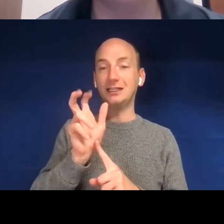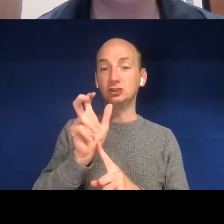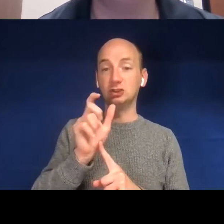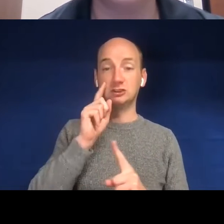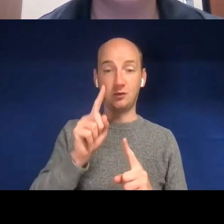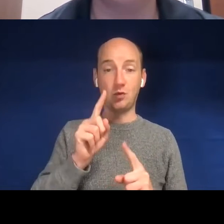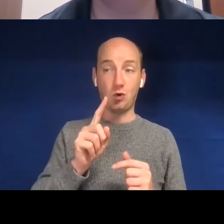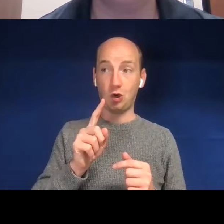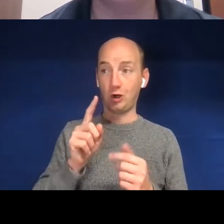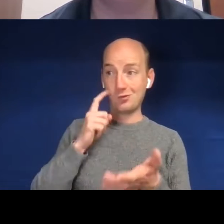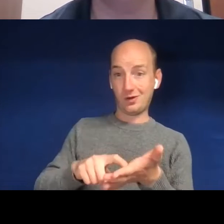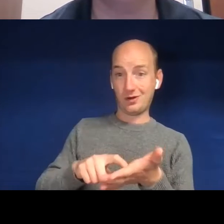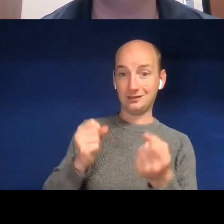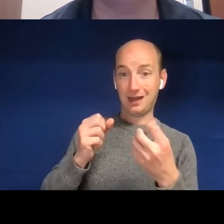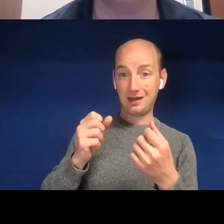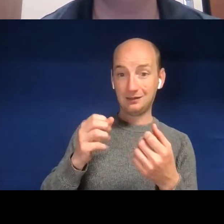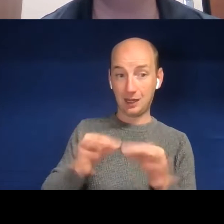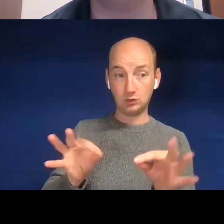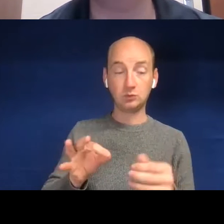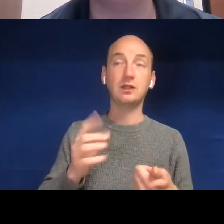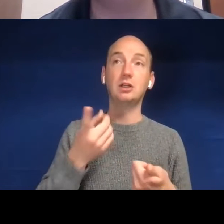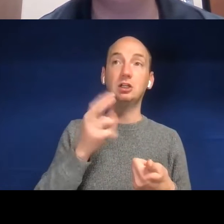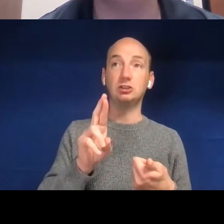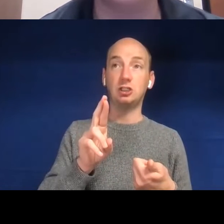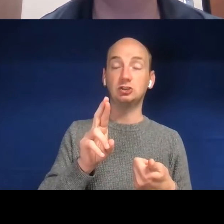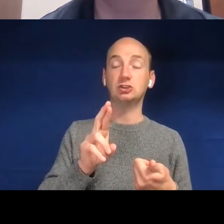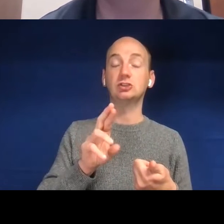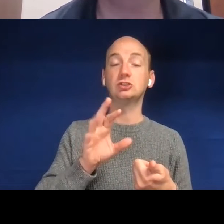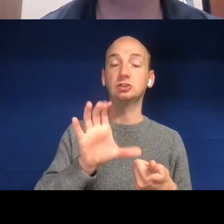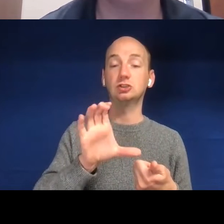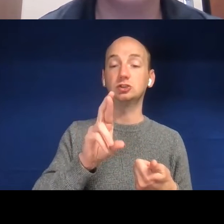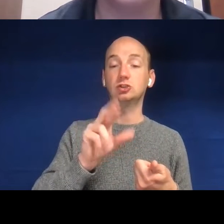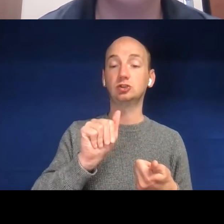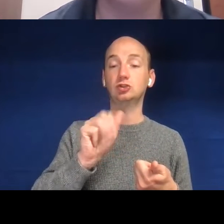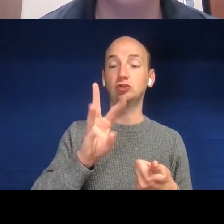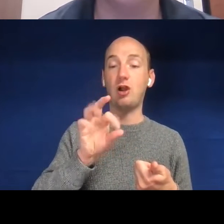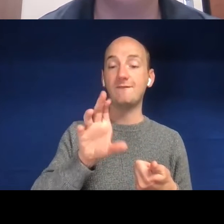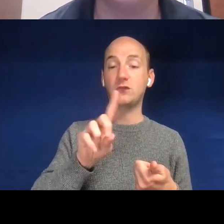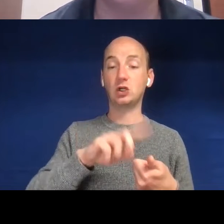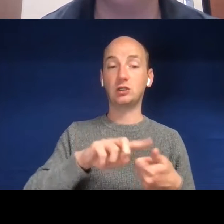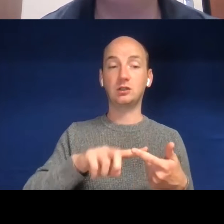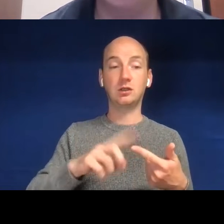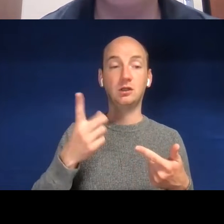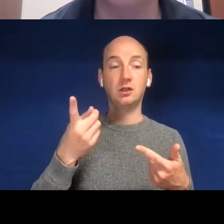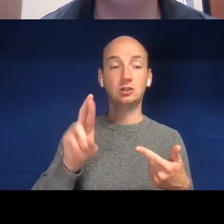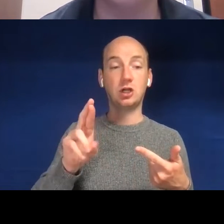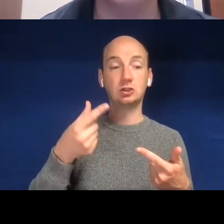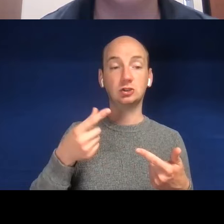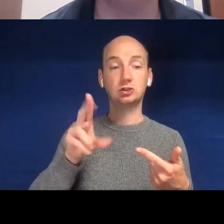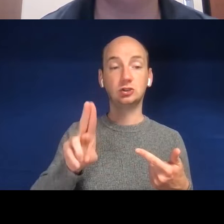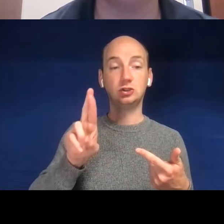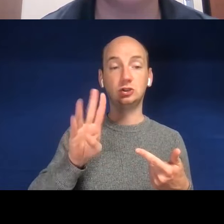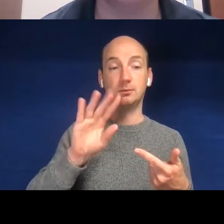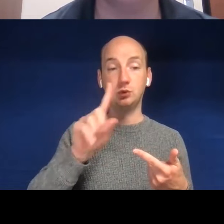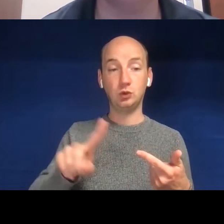Dr. Crawford, myself, and Ali Gurbuz at Mississippi State first got together, and we thought that this would be an